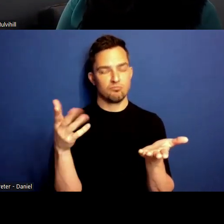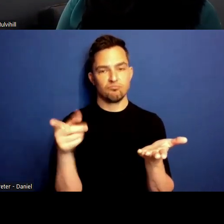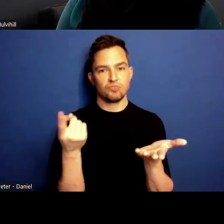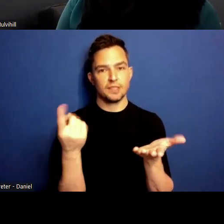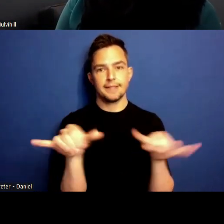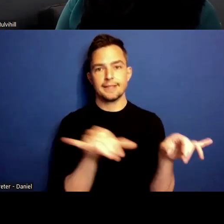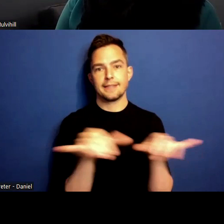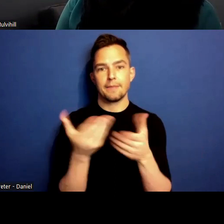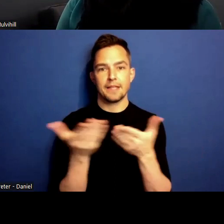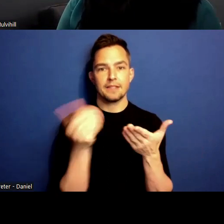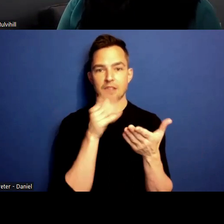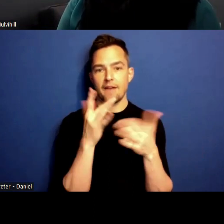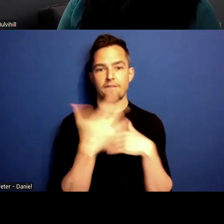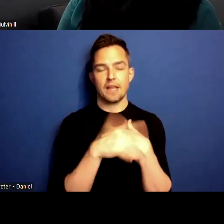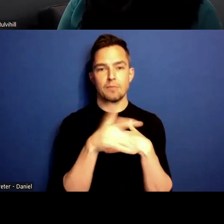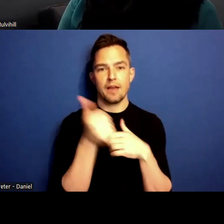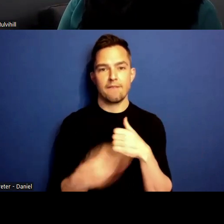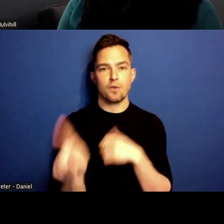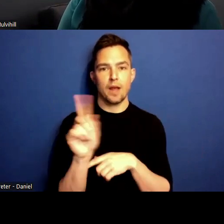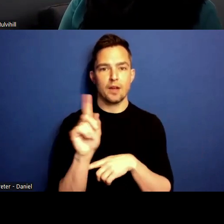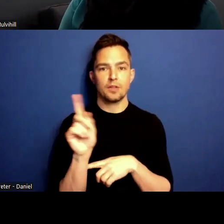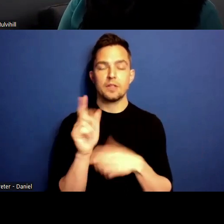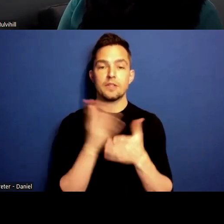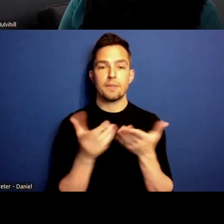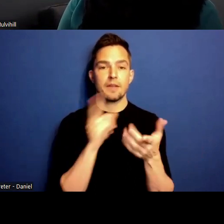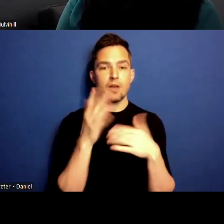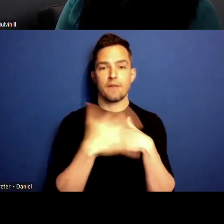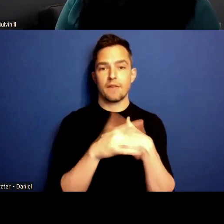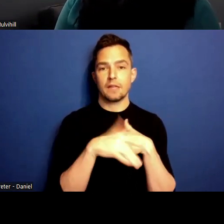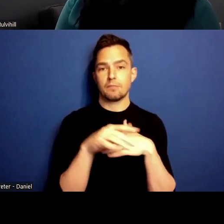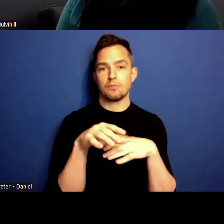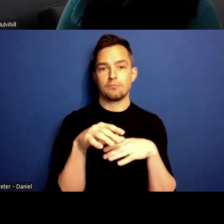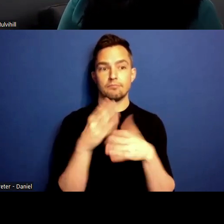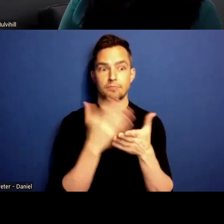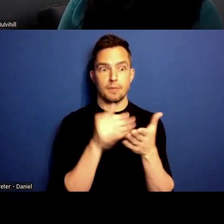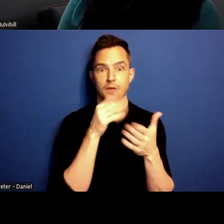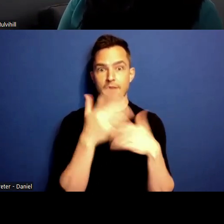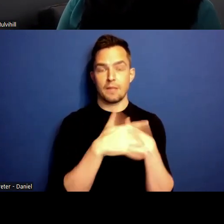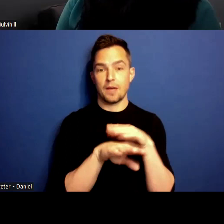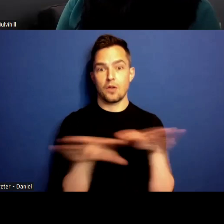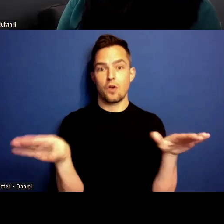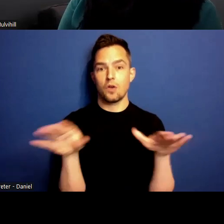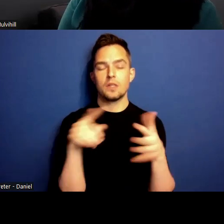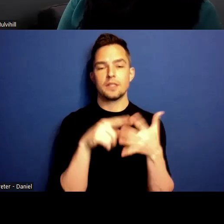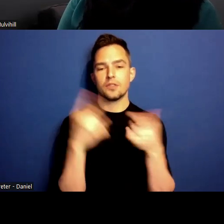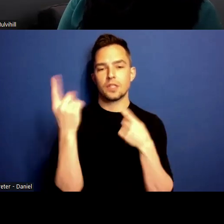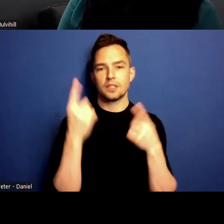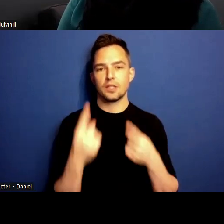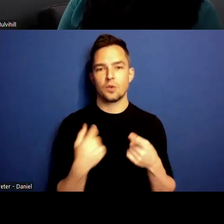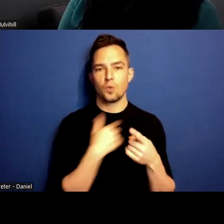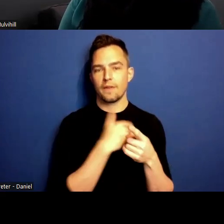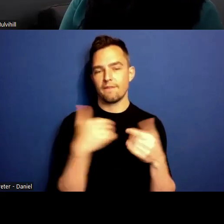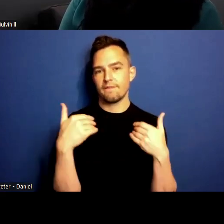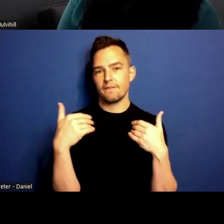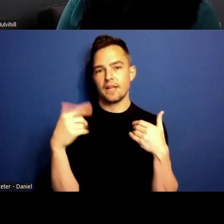things aren't available everywhere, and some things aren't very available at all. And so those are consideration that we've had